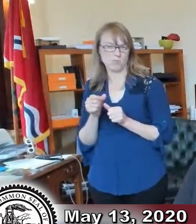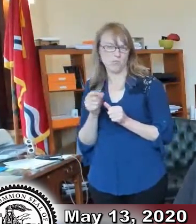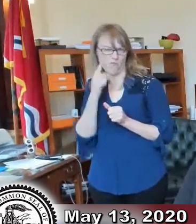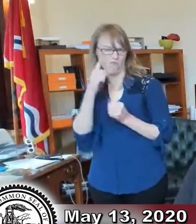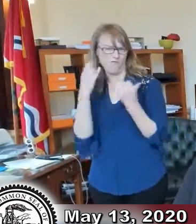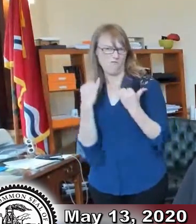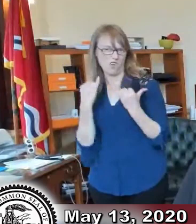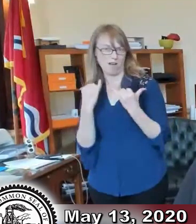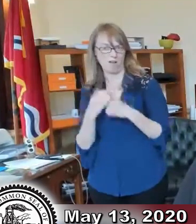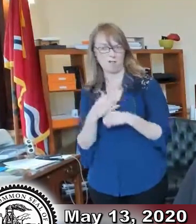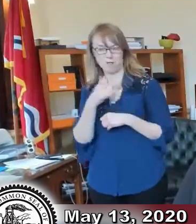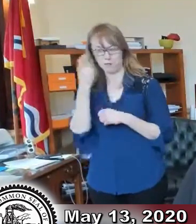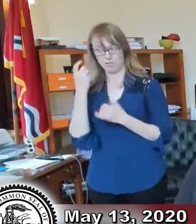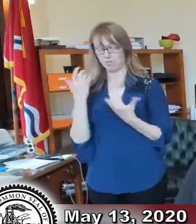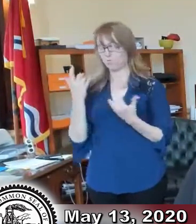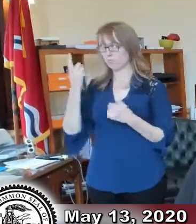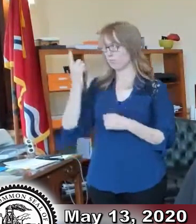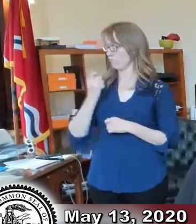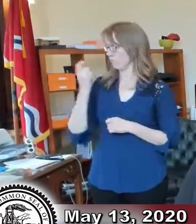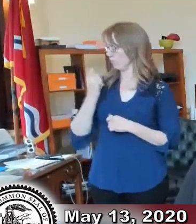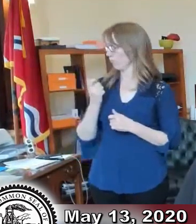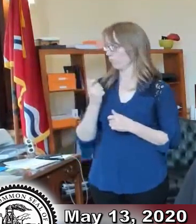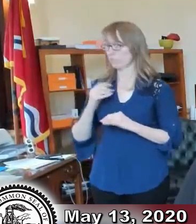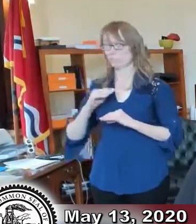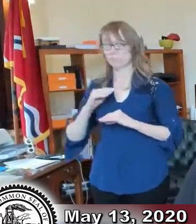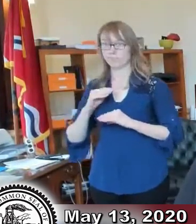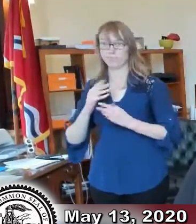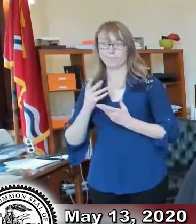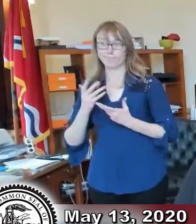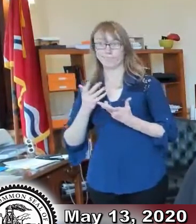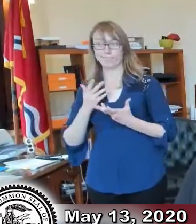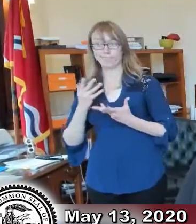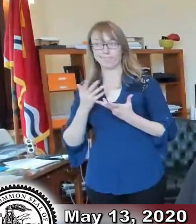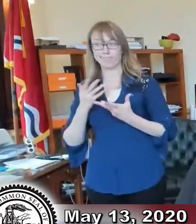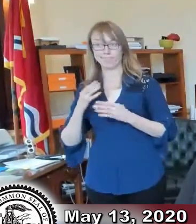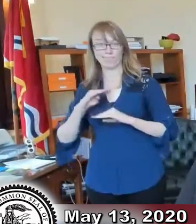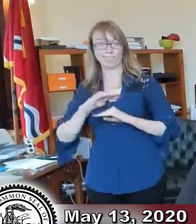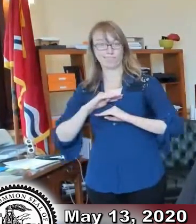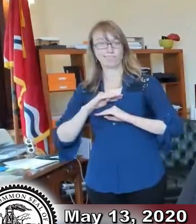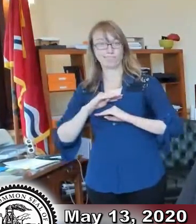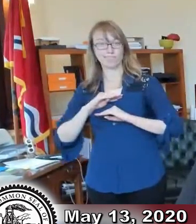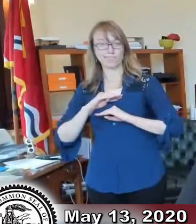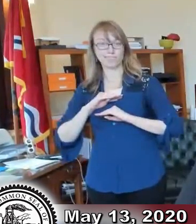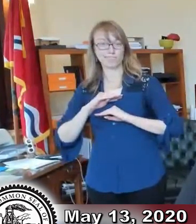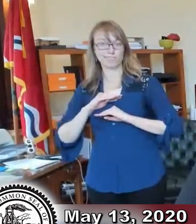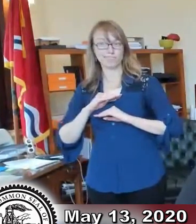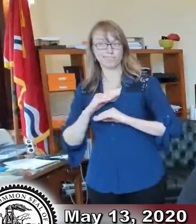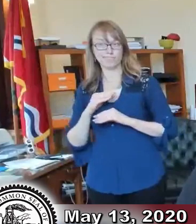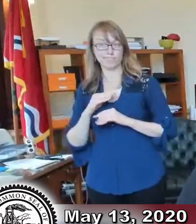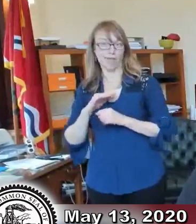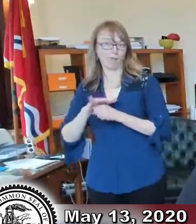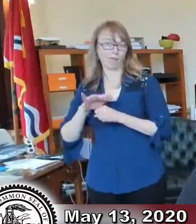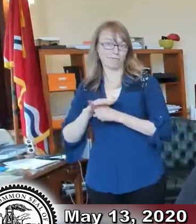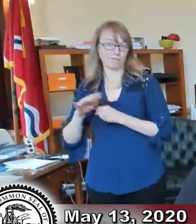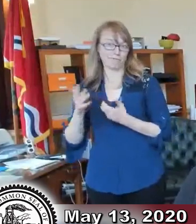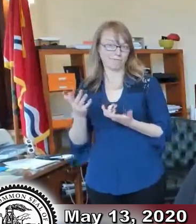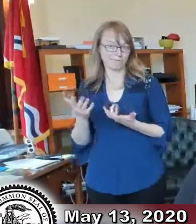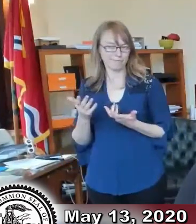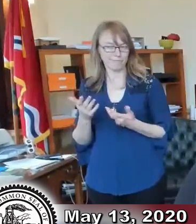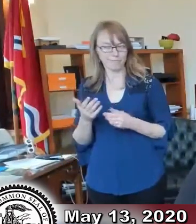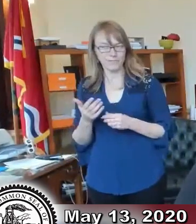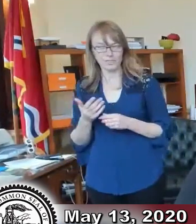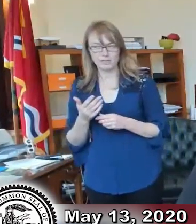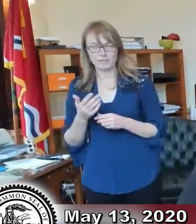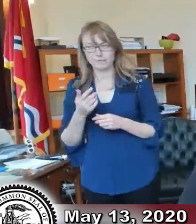because their unemployment is sort of keeping them alive. I wouldn't ever say that somebody's doing well on